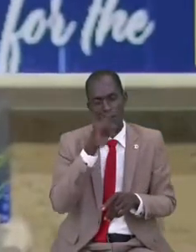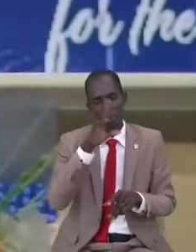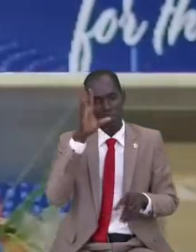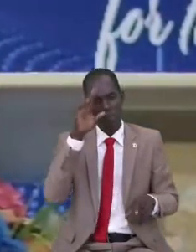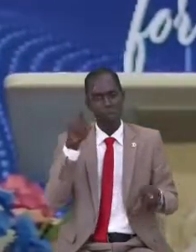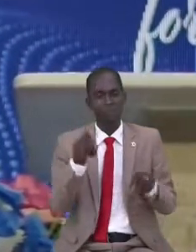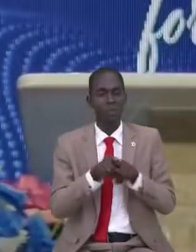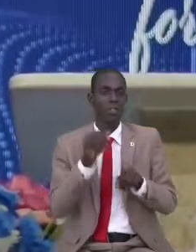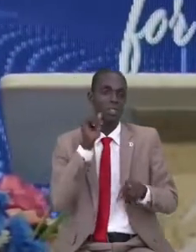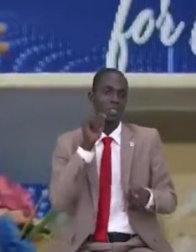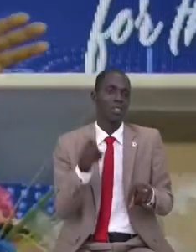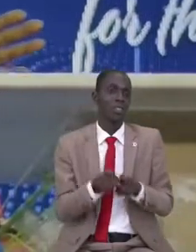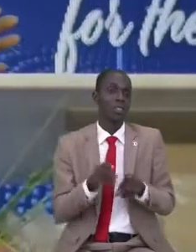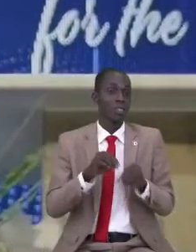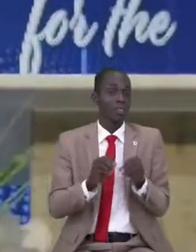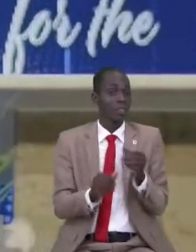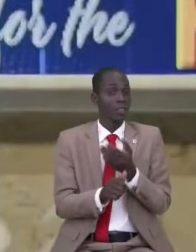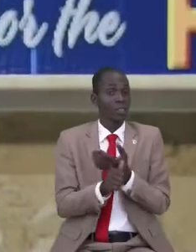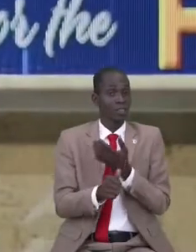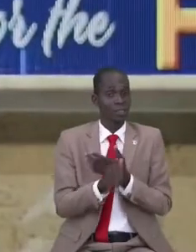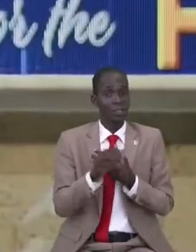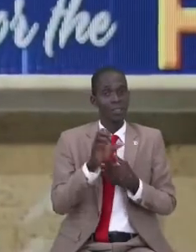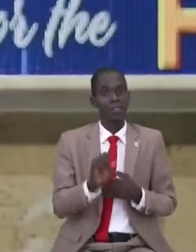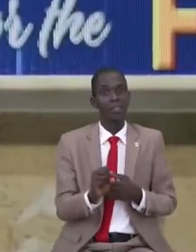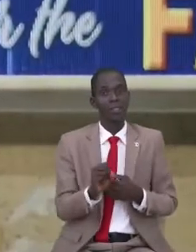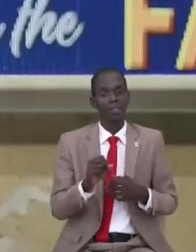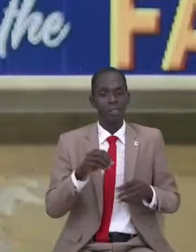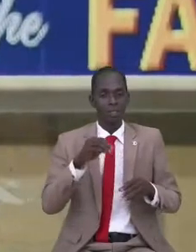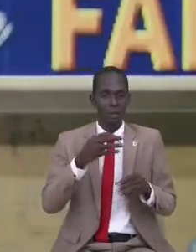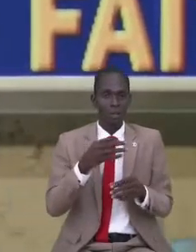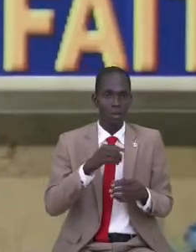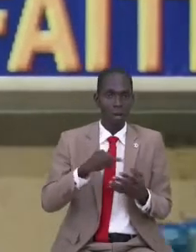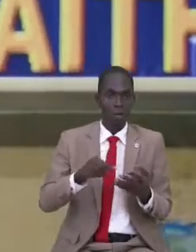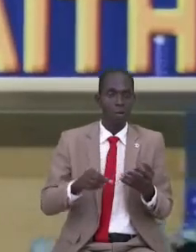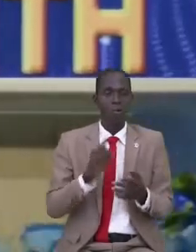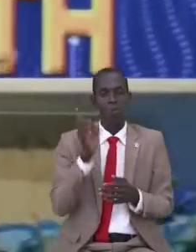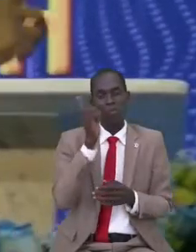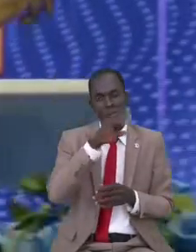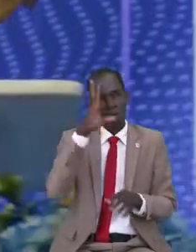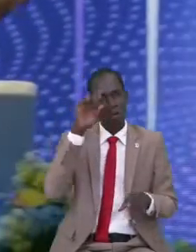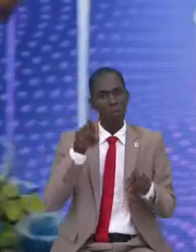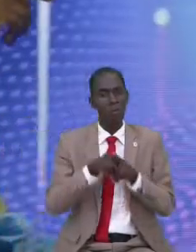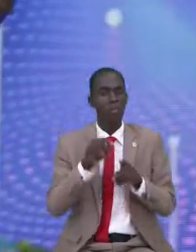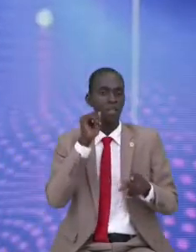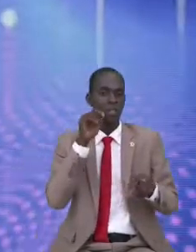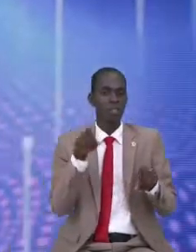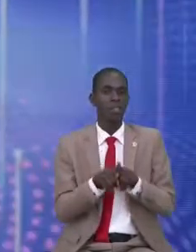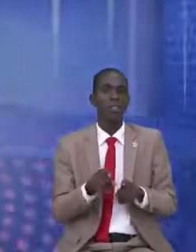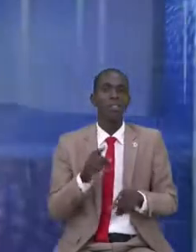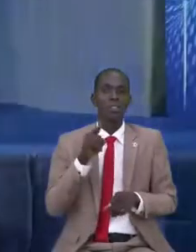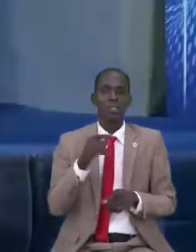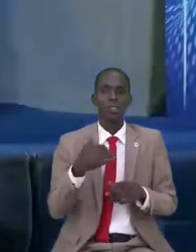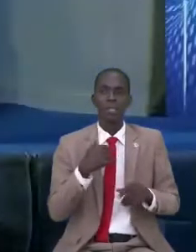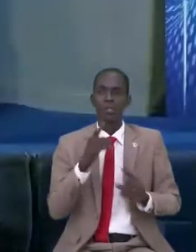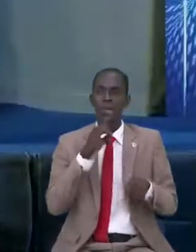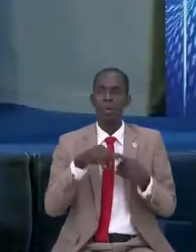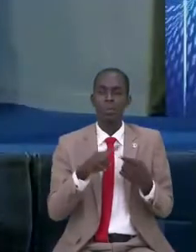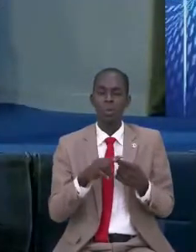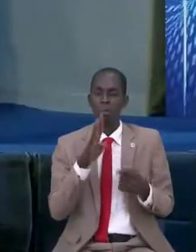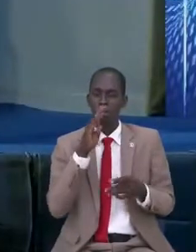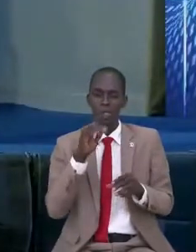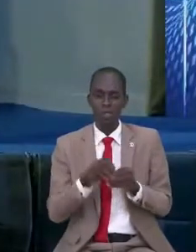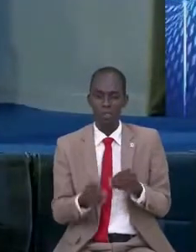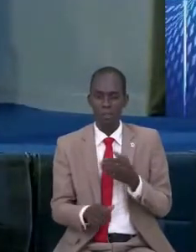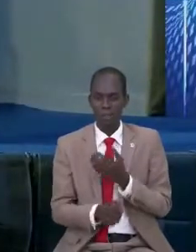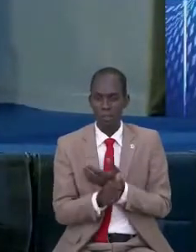false brethren, in perils among false brethren. He has spoken about being in perils